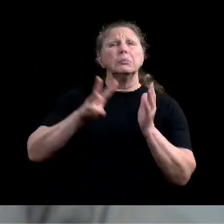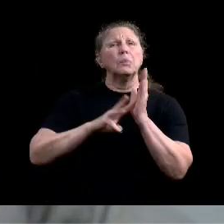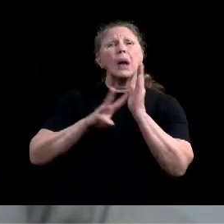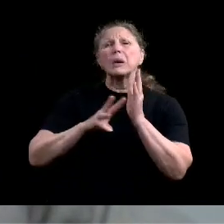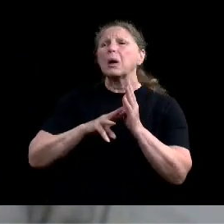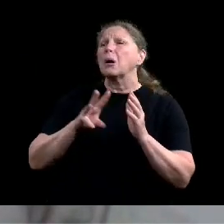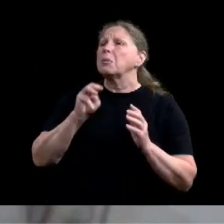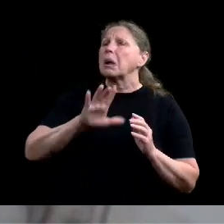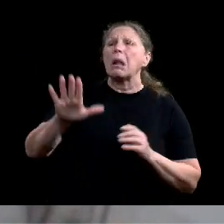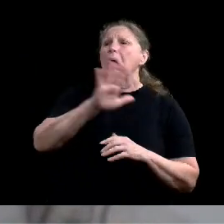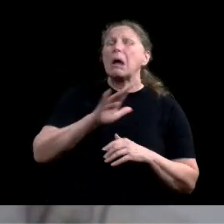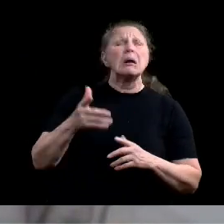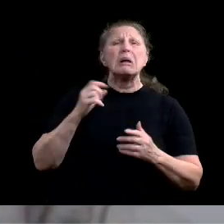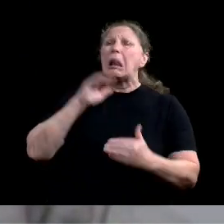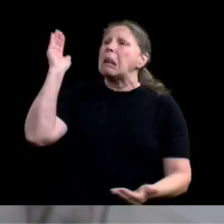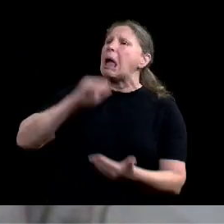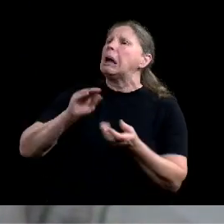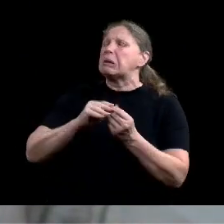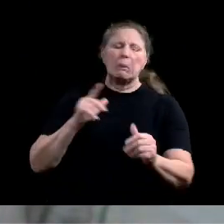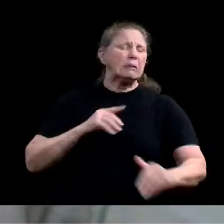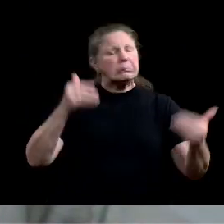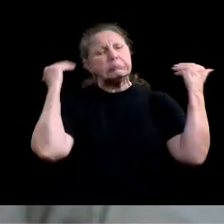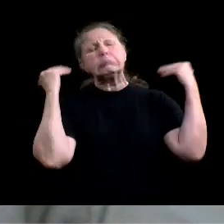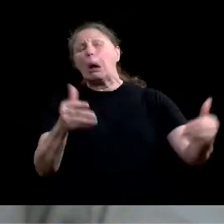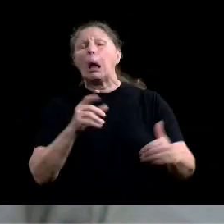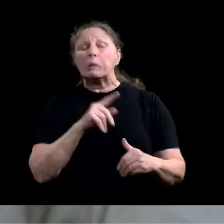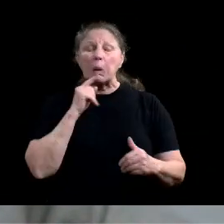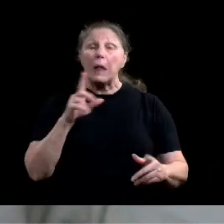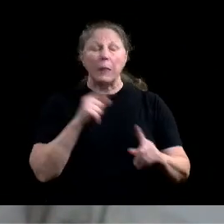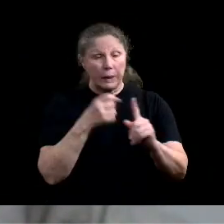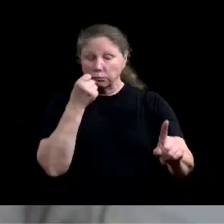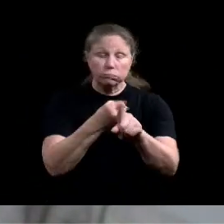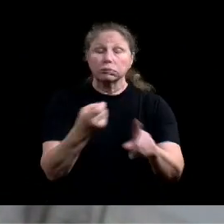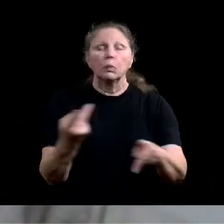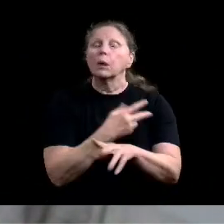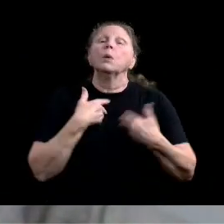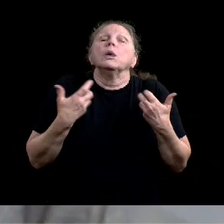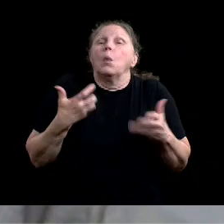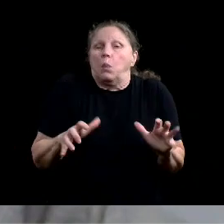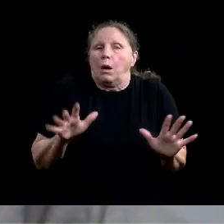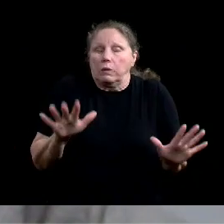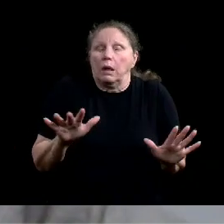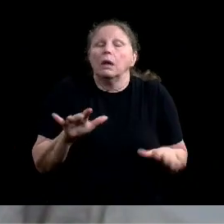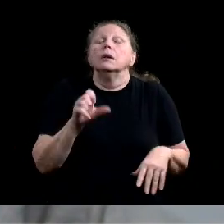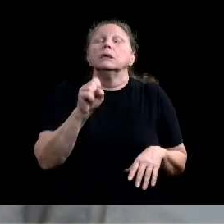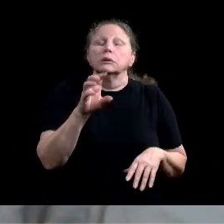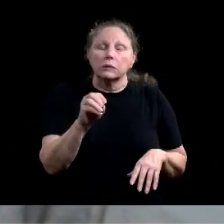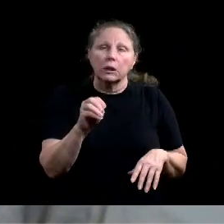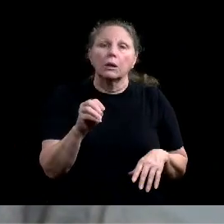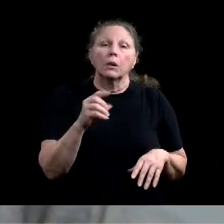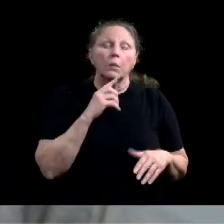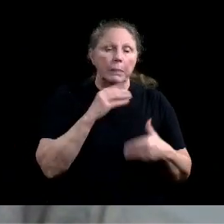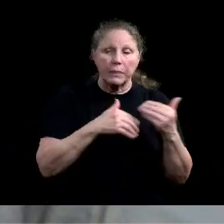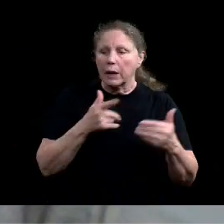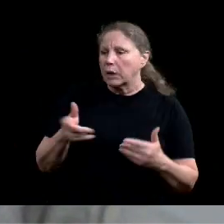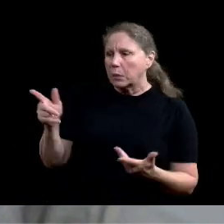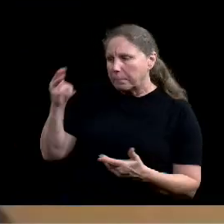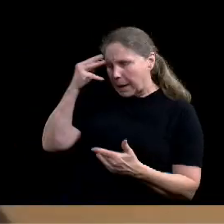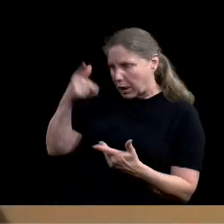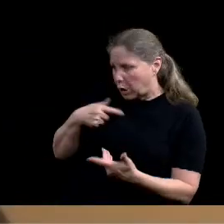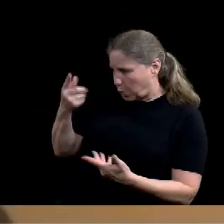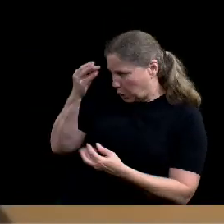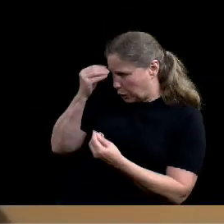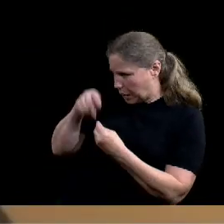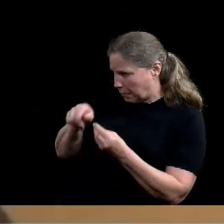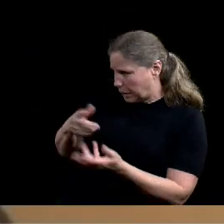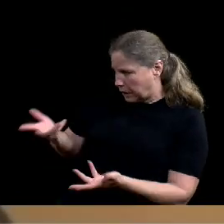So, Mayor, you may have other thoughts on that. No, I agree with you, Judge. I think it's unclear